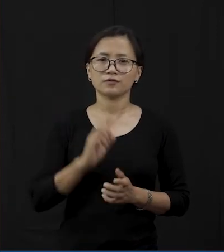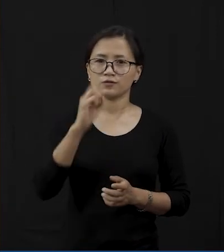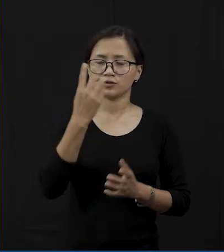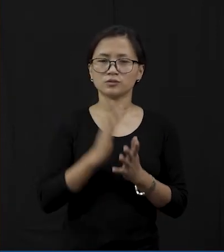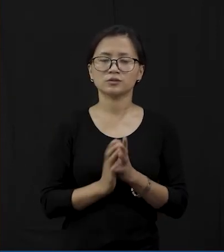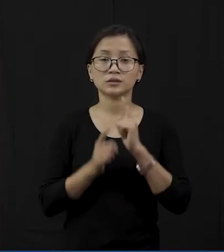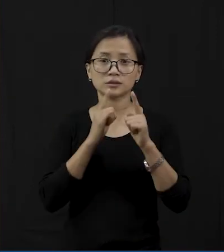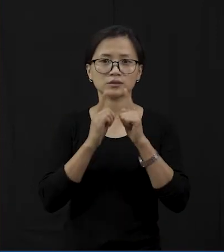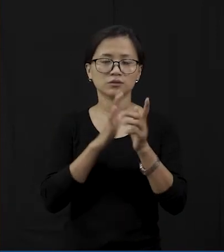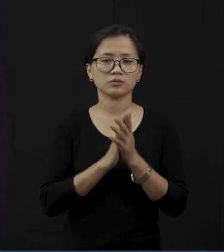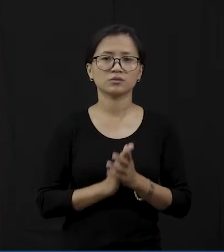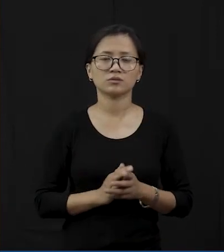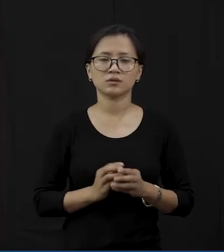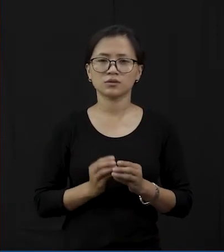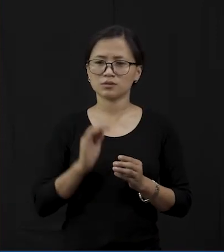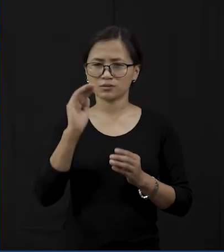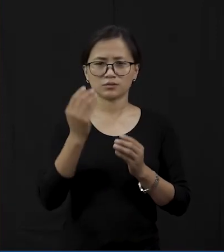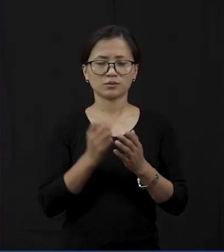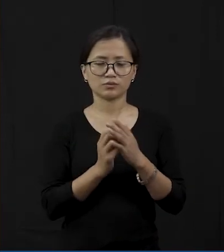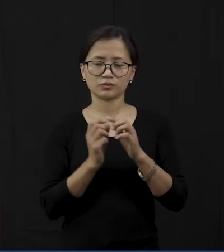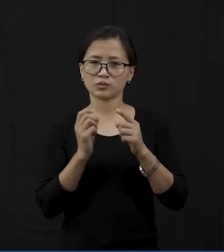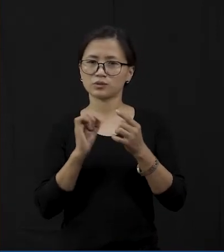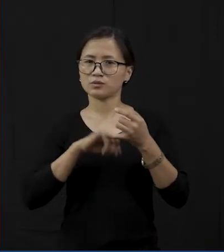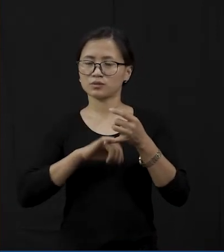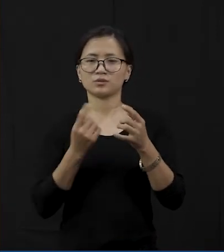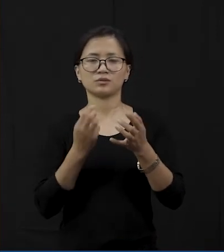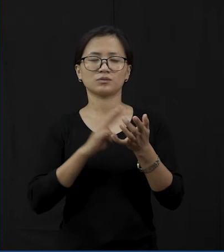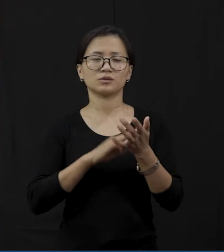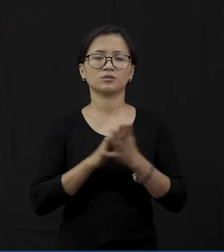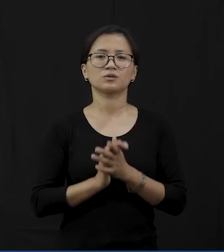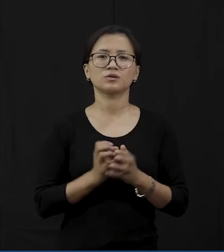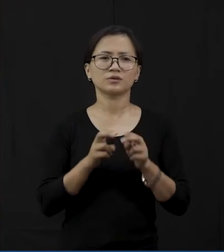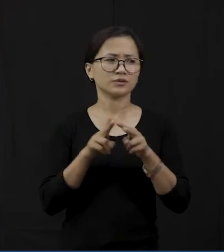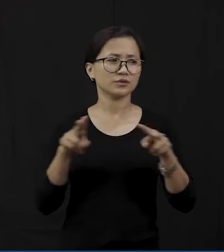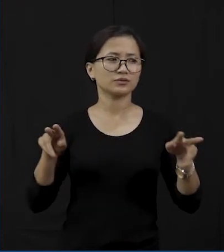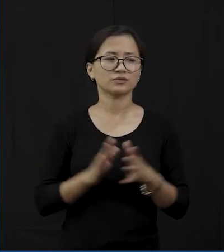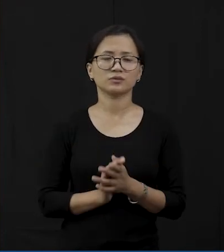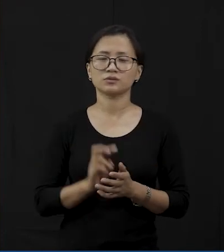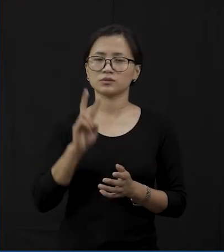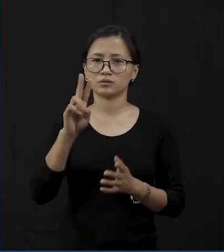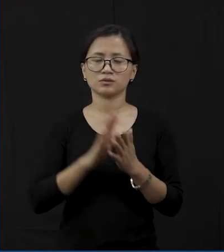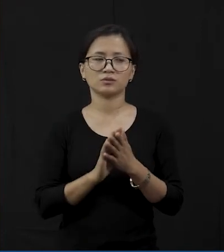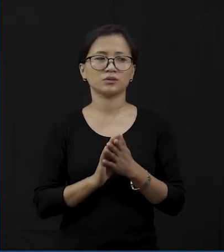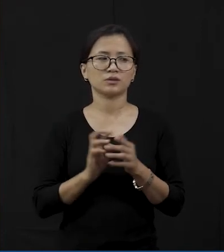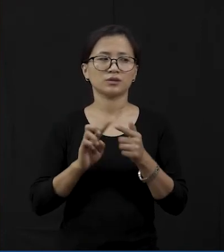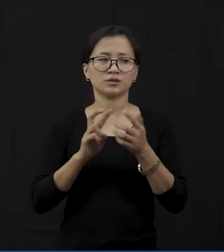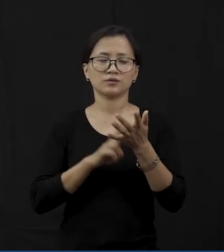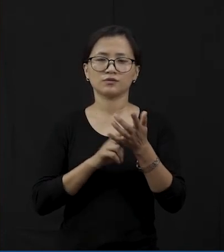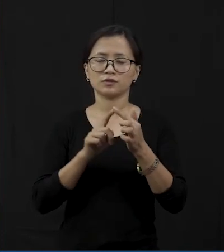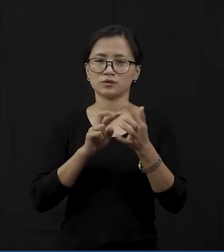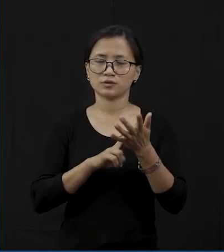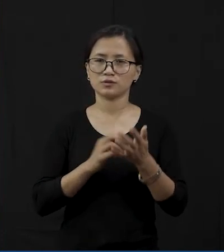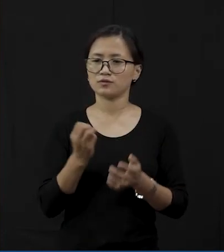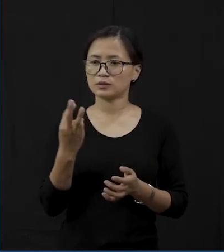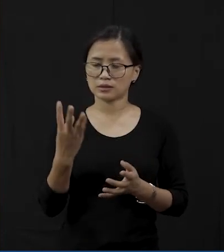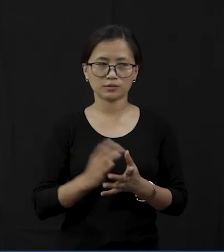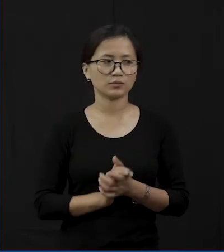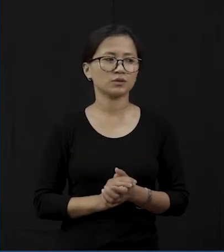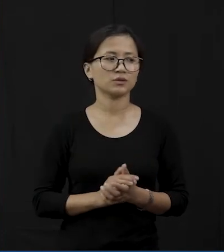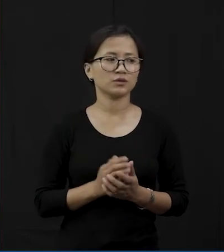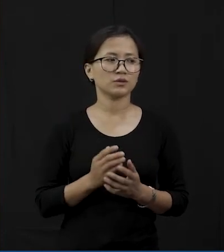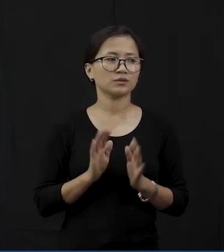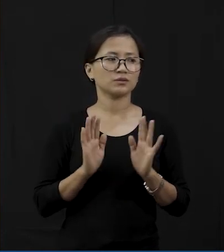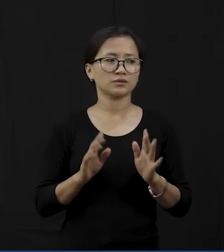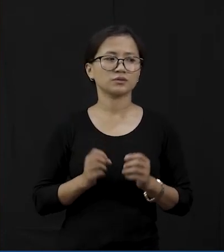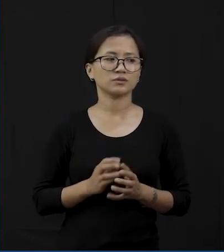discuss about sum or differences of two even numbers. It is similar to that of the question which we